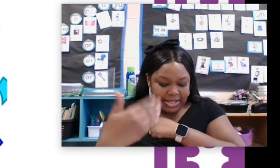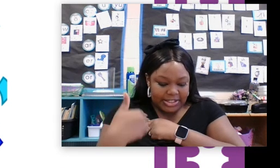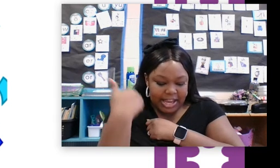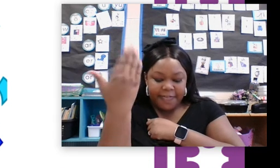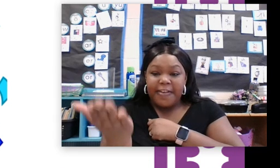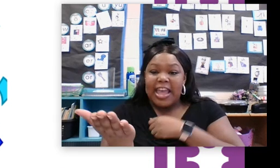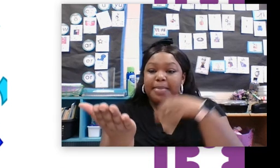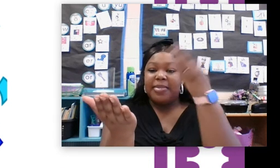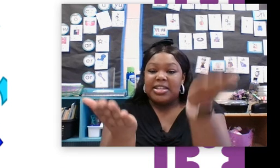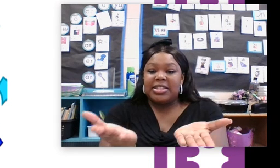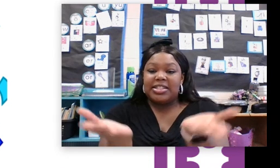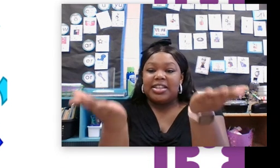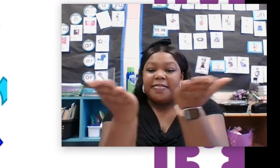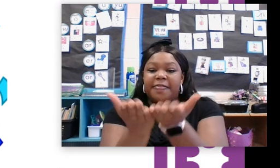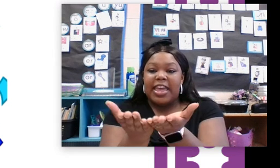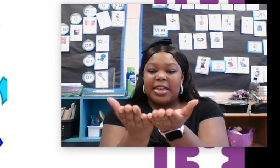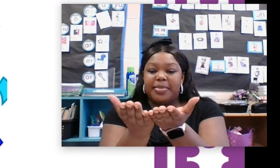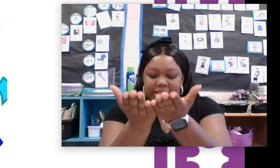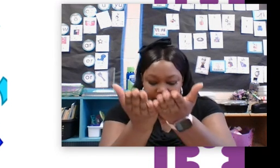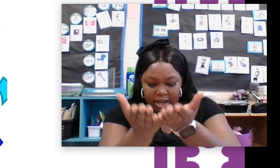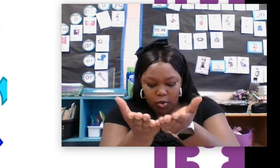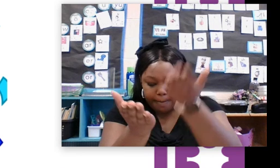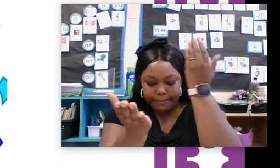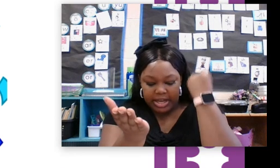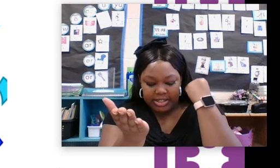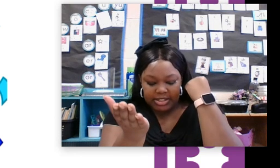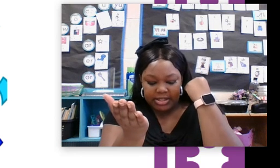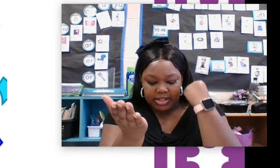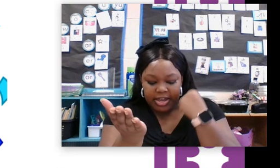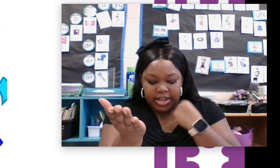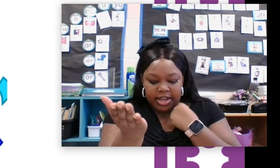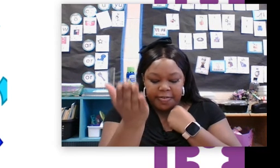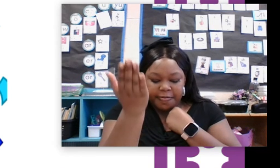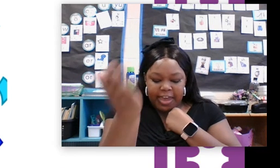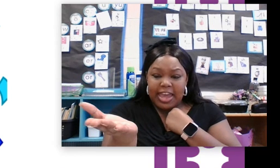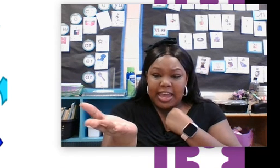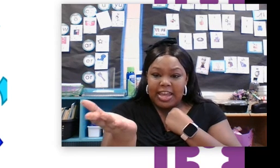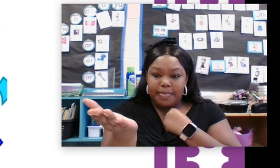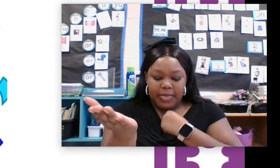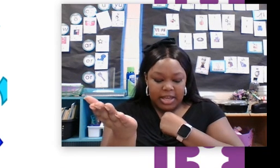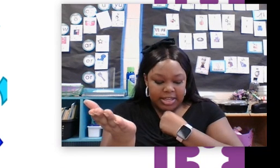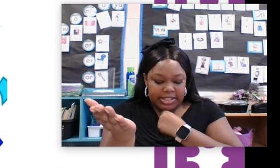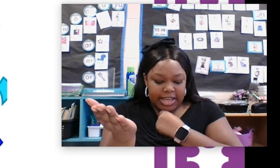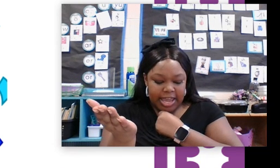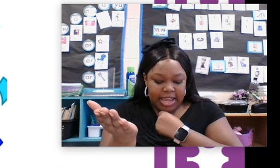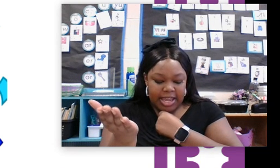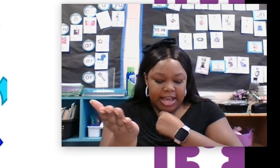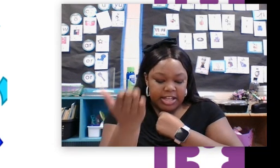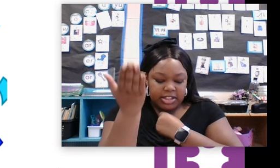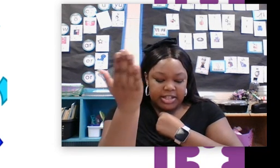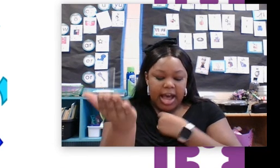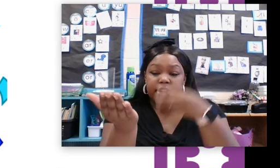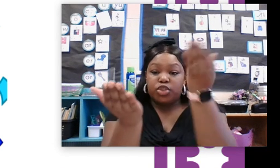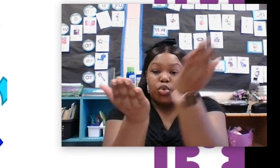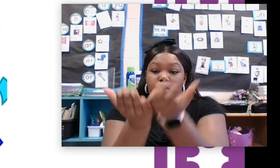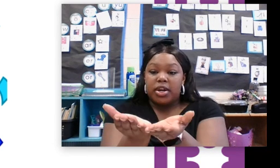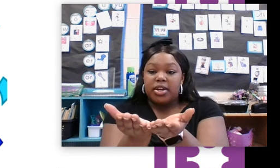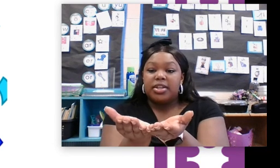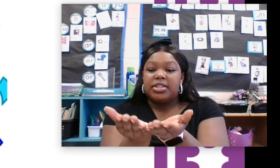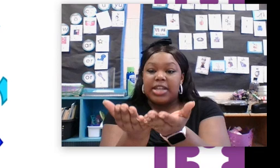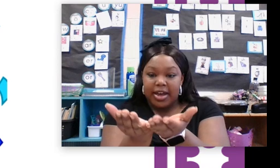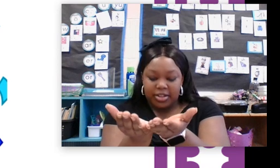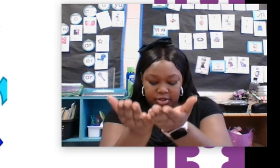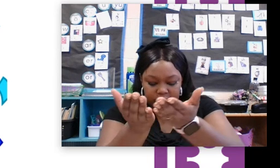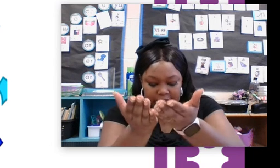Say famous. Famous. Take away mus. Fame. Say doctor.